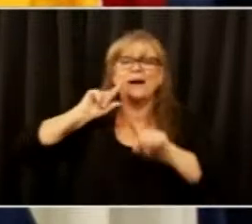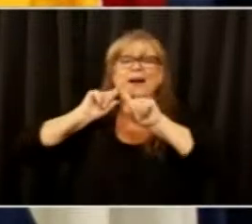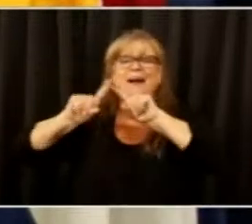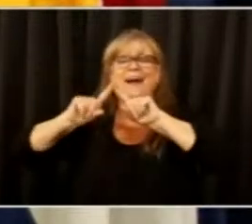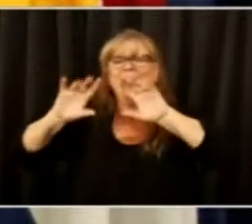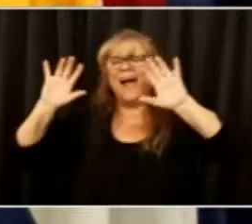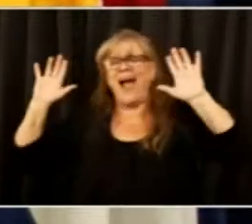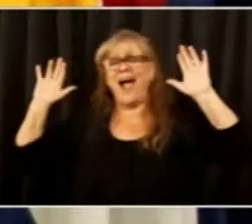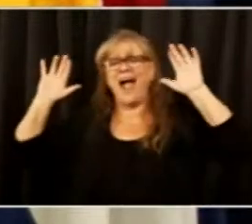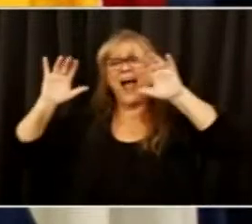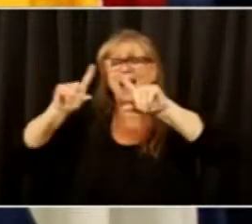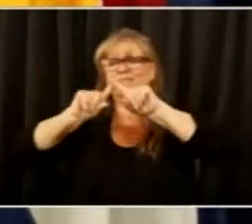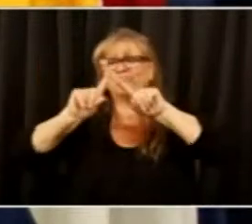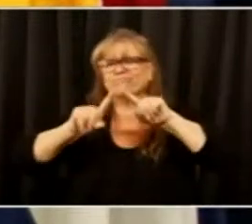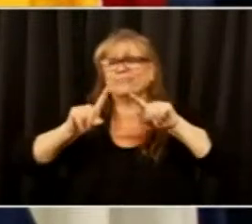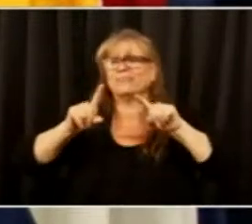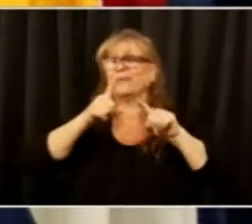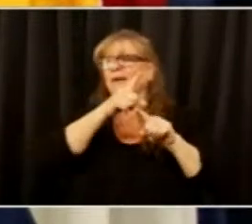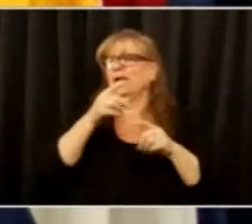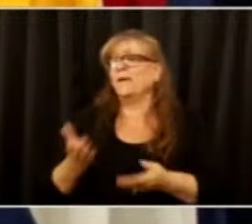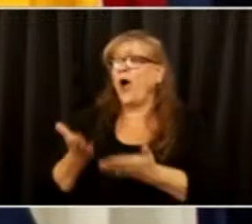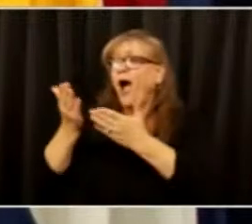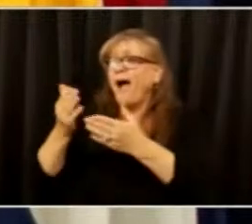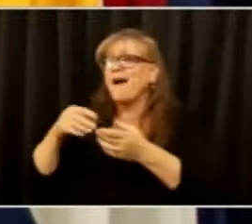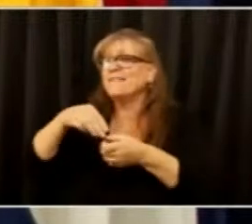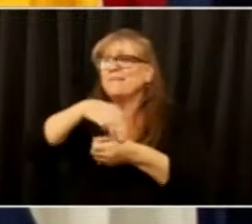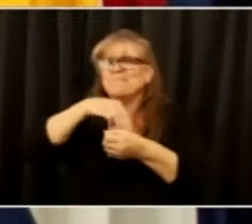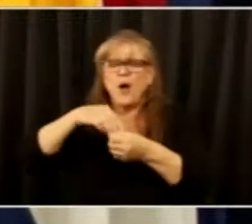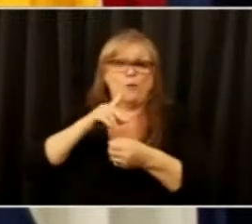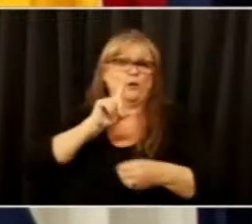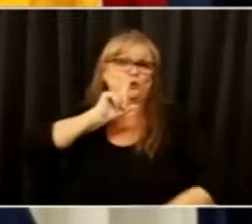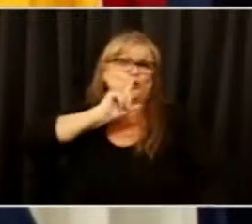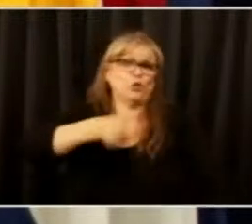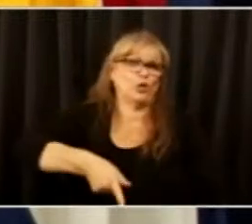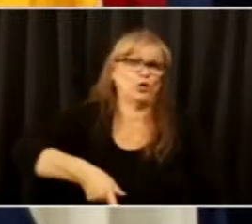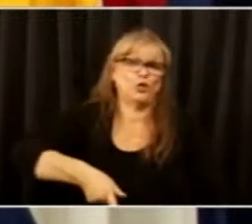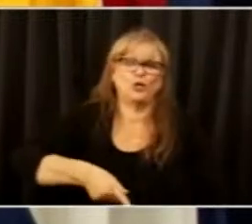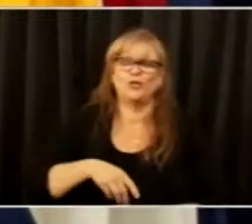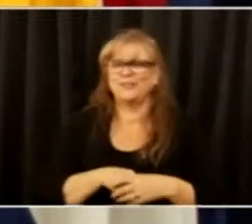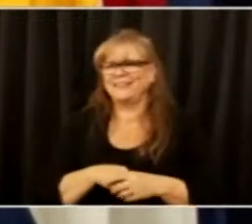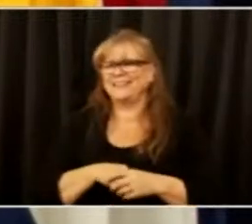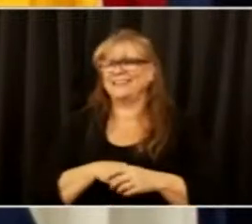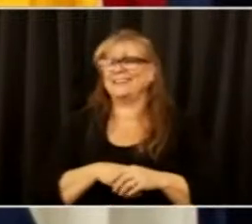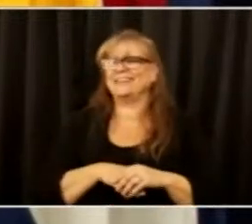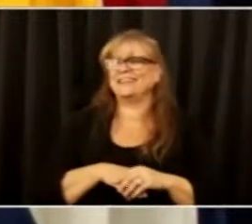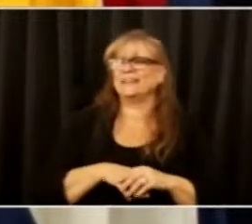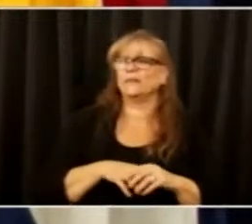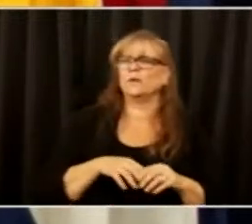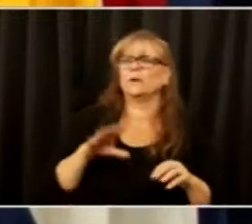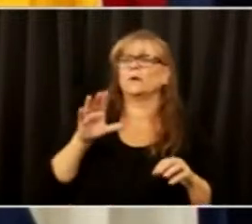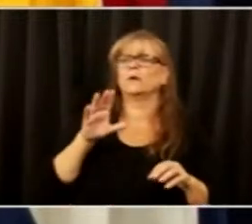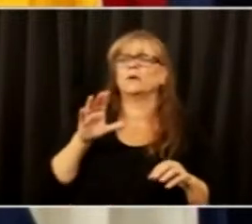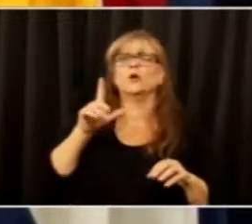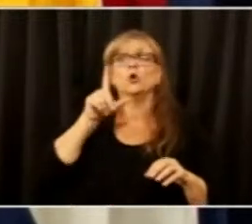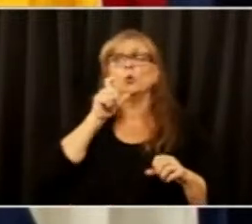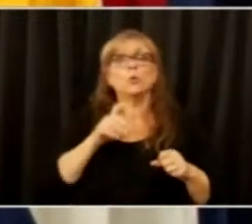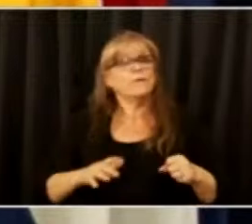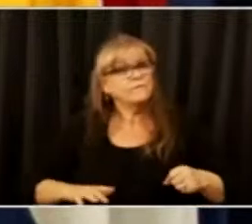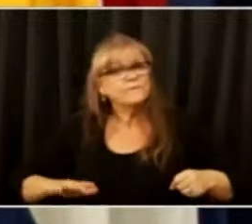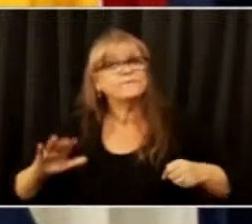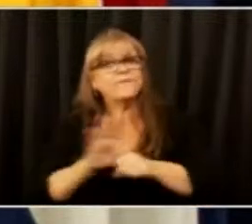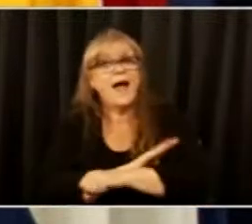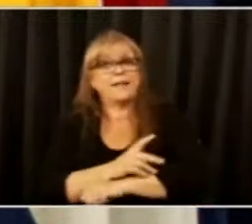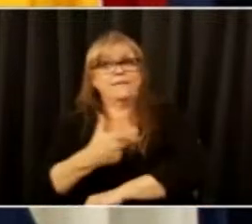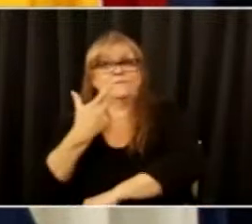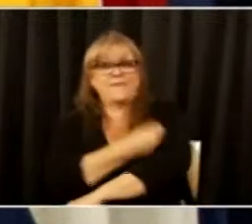too. With masks no longer required for fully vaccinated people, it's more important than ever